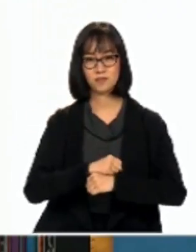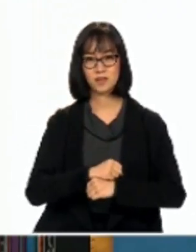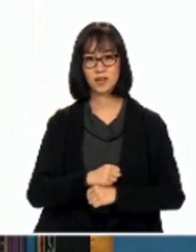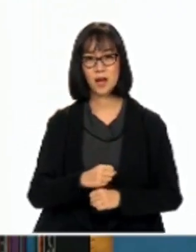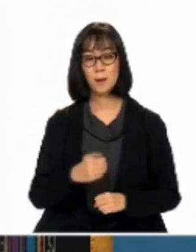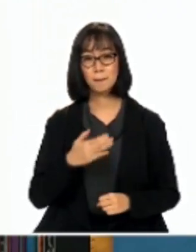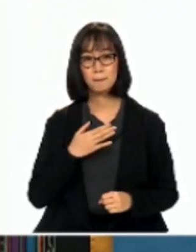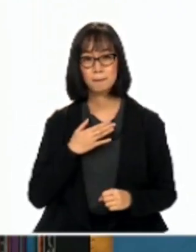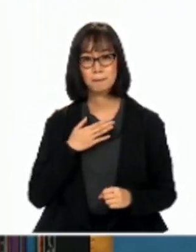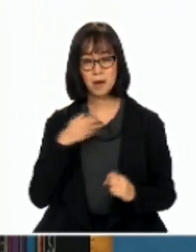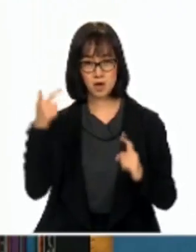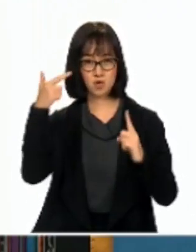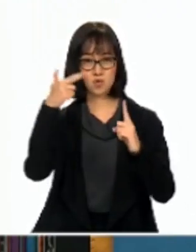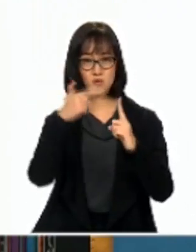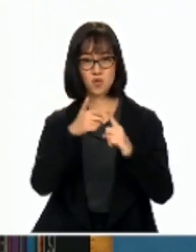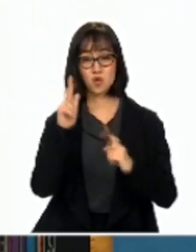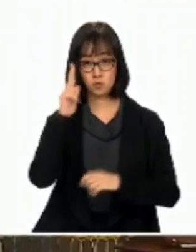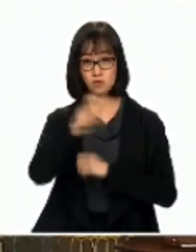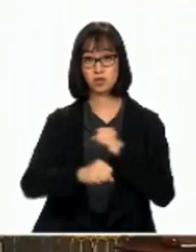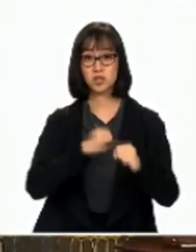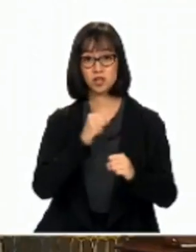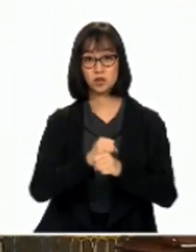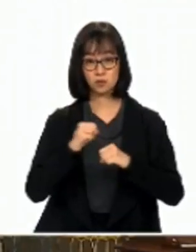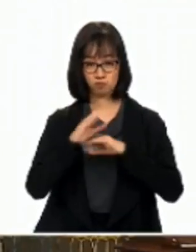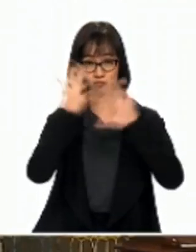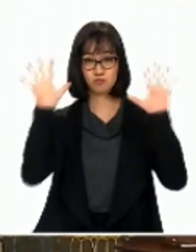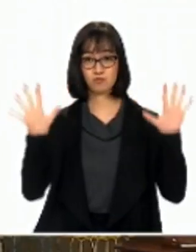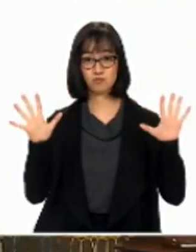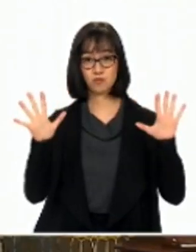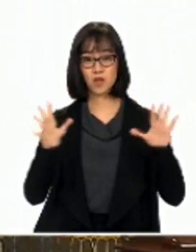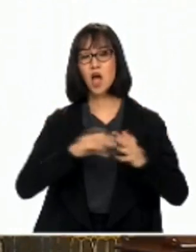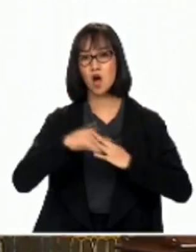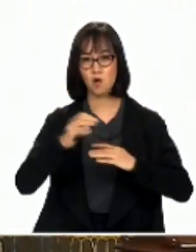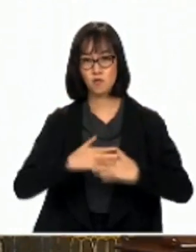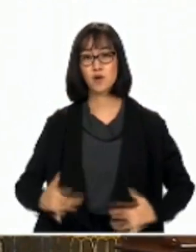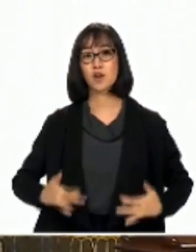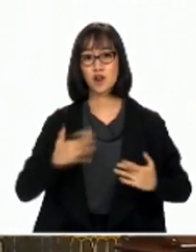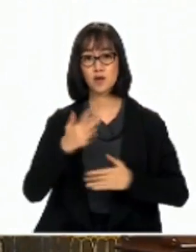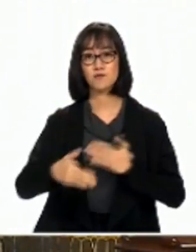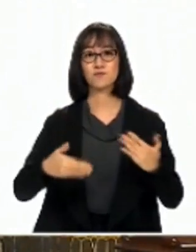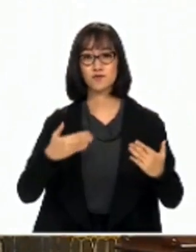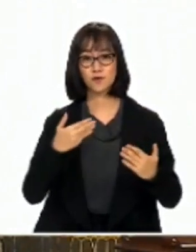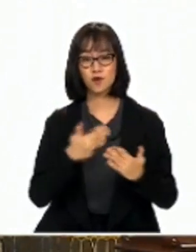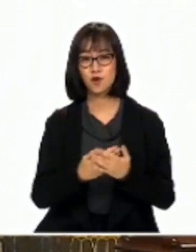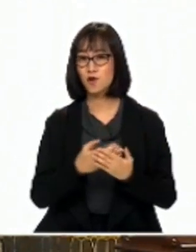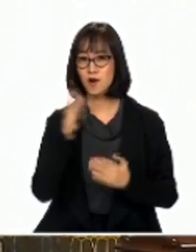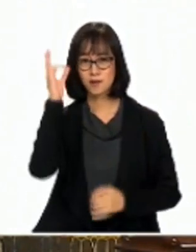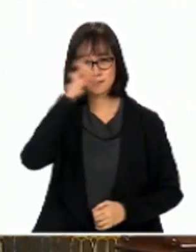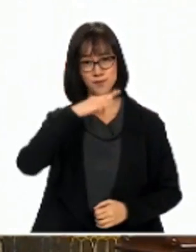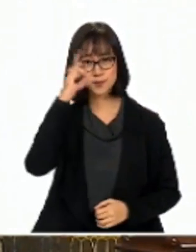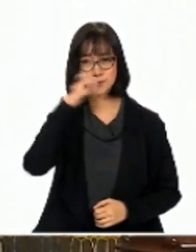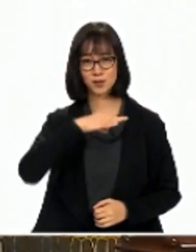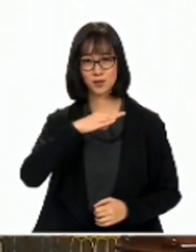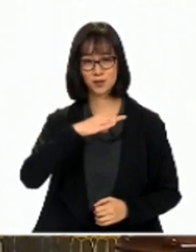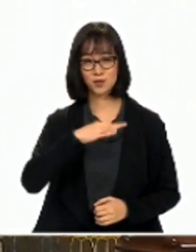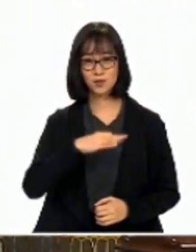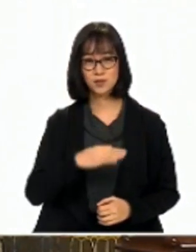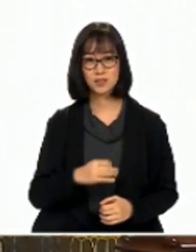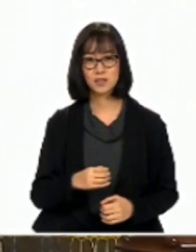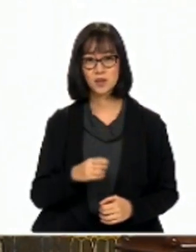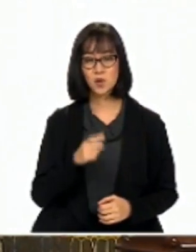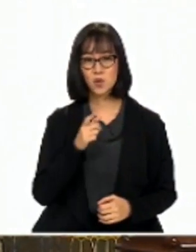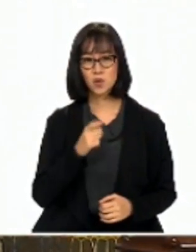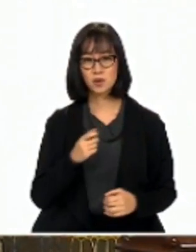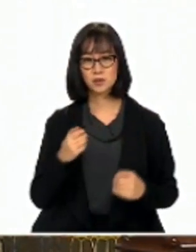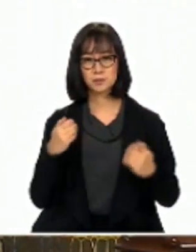is clear. A comfortable life for everybody, all Filipinos. We have made significant